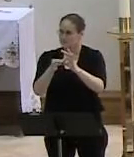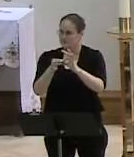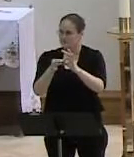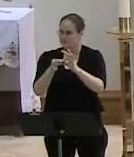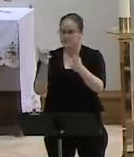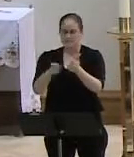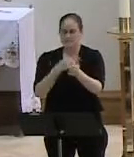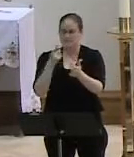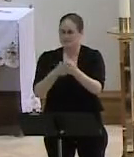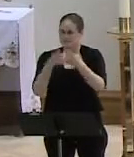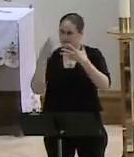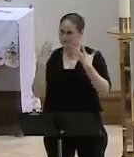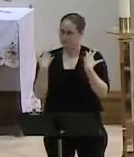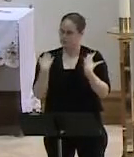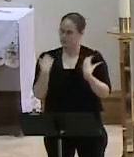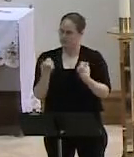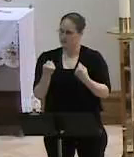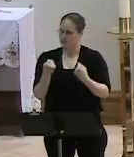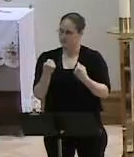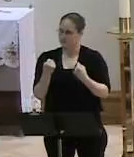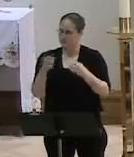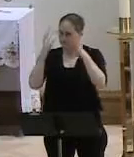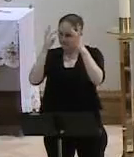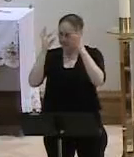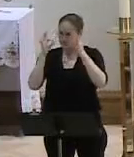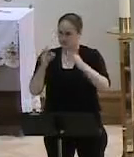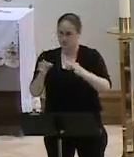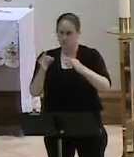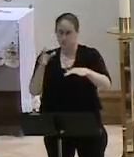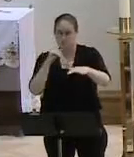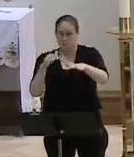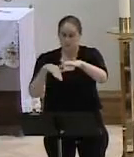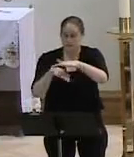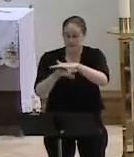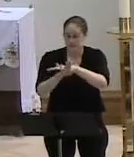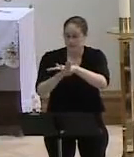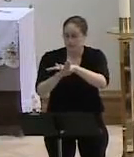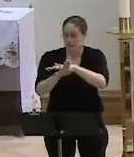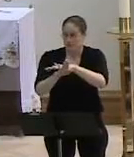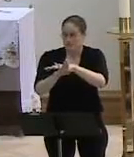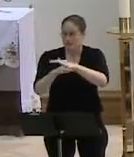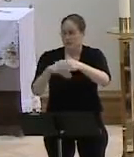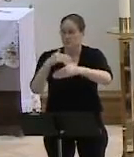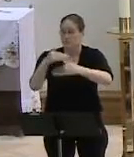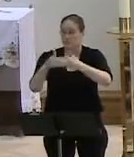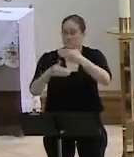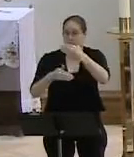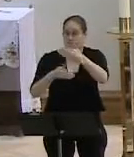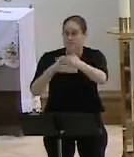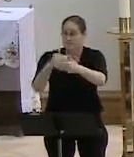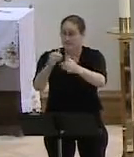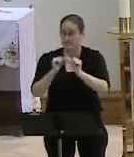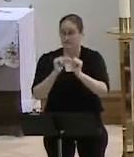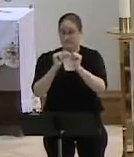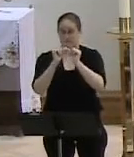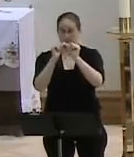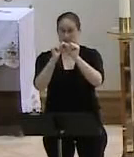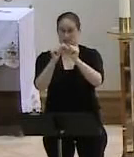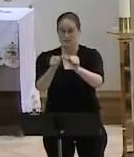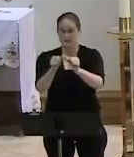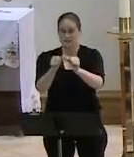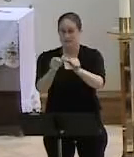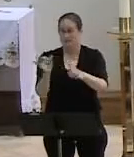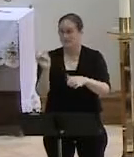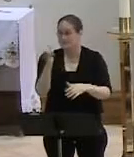make strong decisions to not enter into certain relationships that go further, because one of the things, once you make a